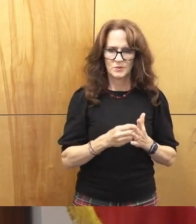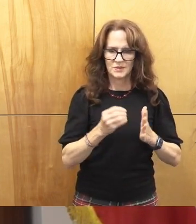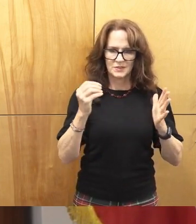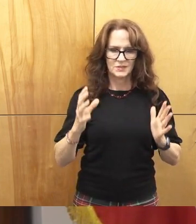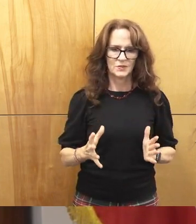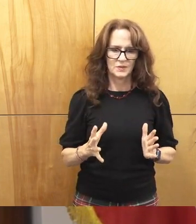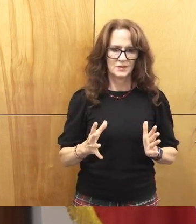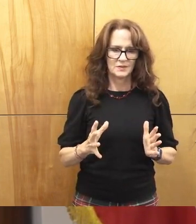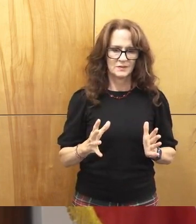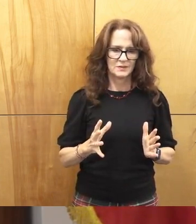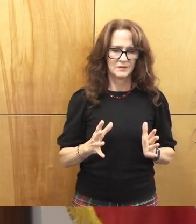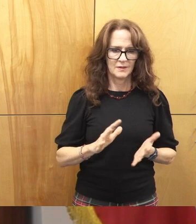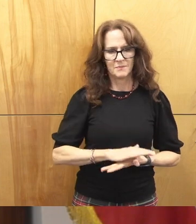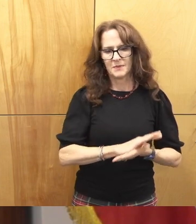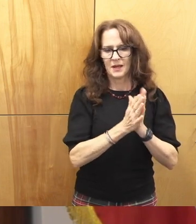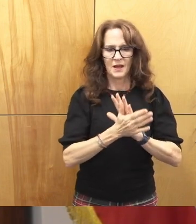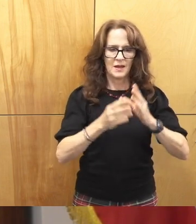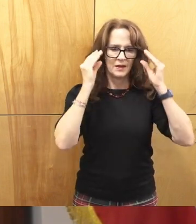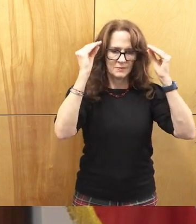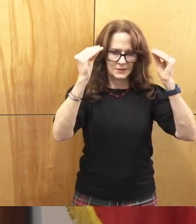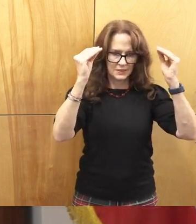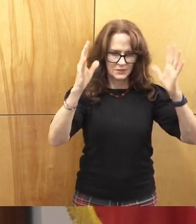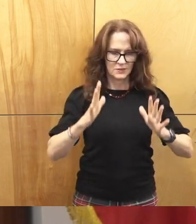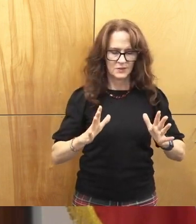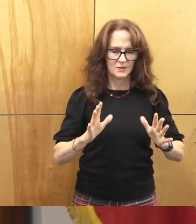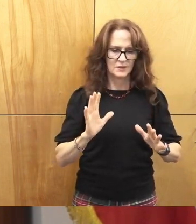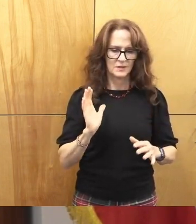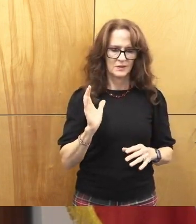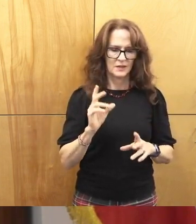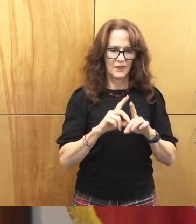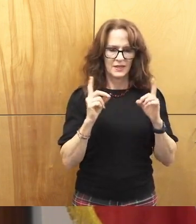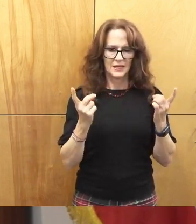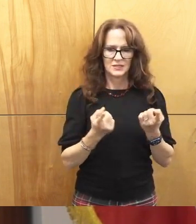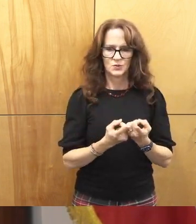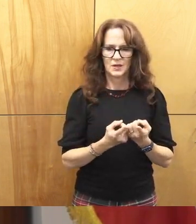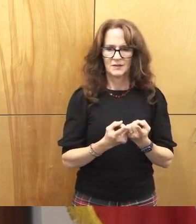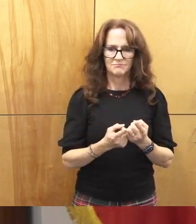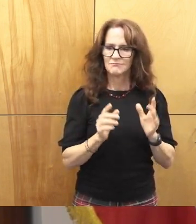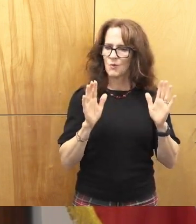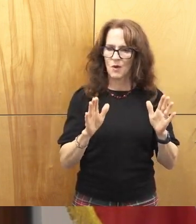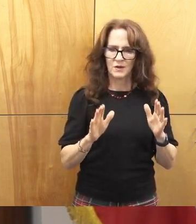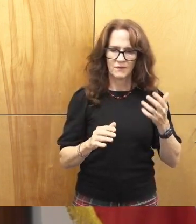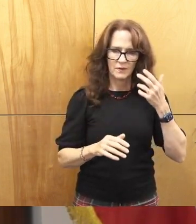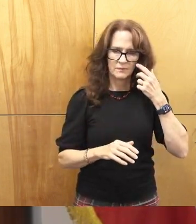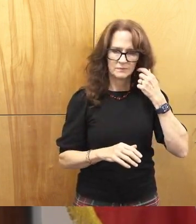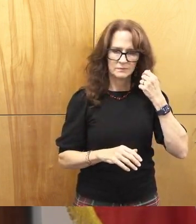students then become teachers in the district. That's wonderful.